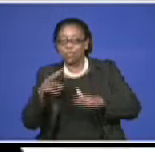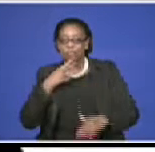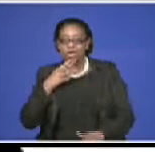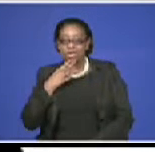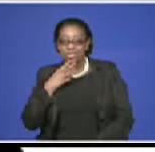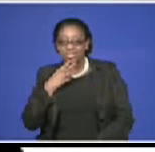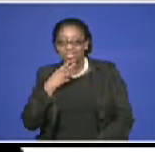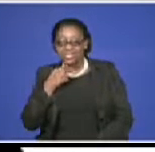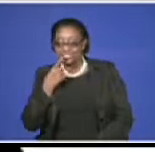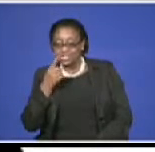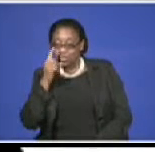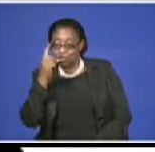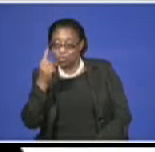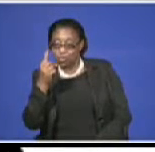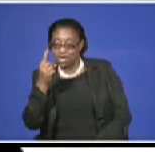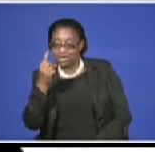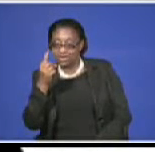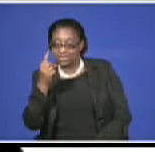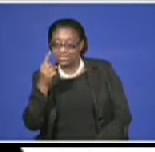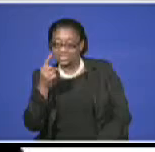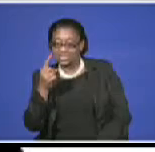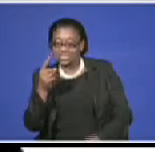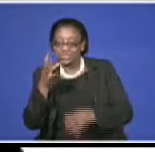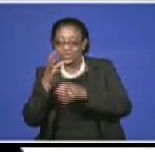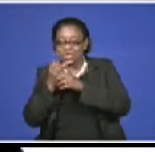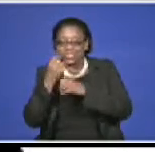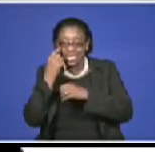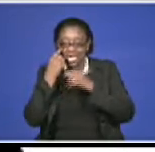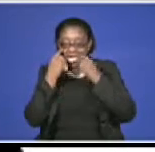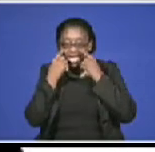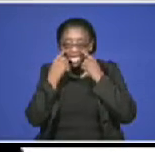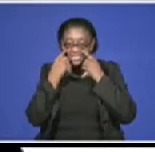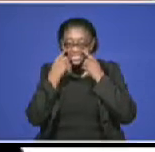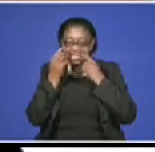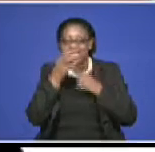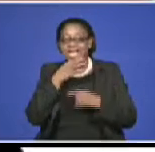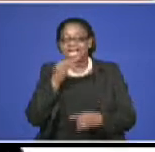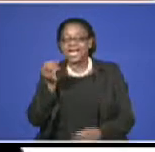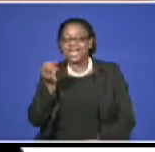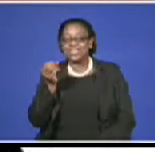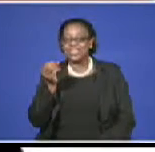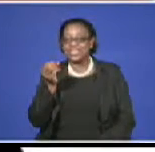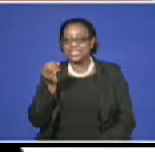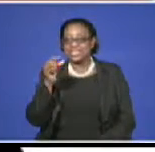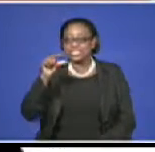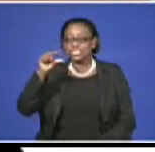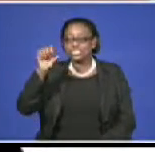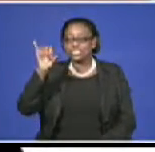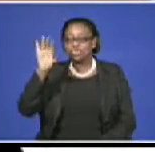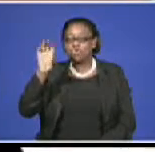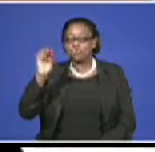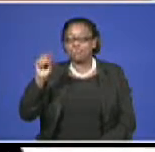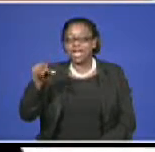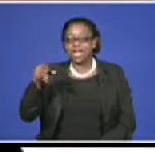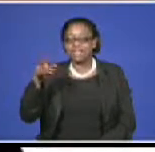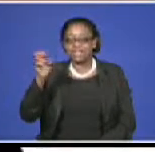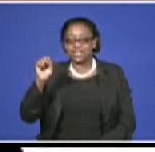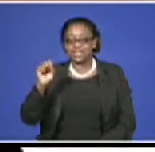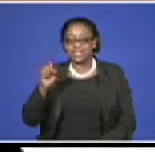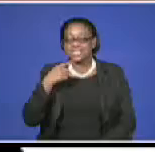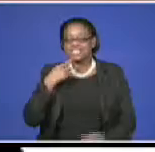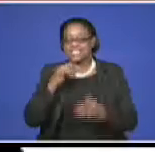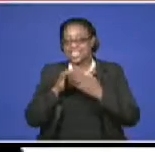of his recent photographs caught the eyes of officials at the National Geographic. The photo itself